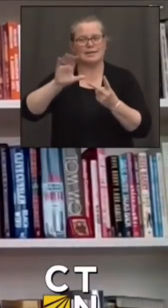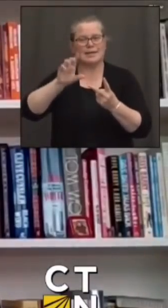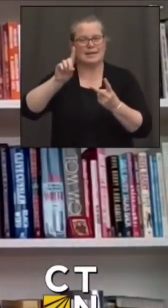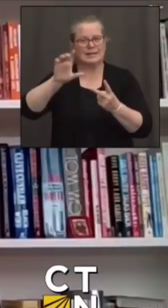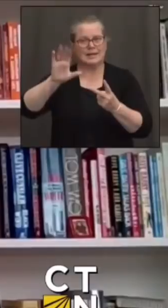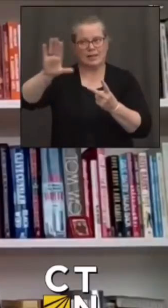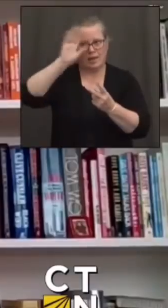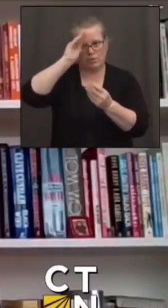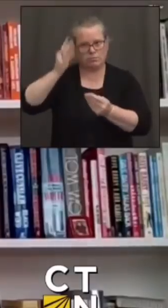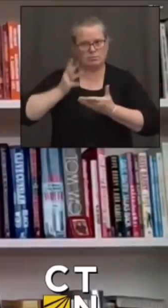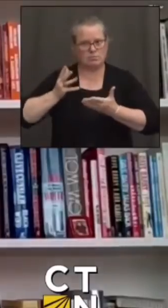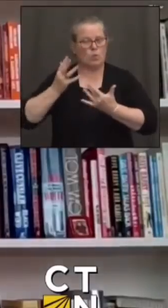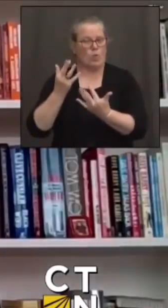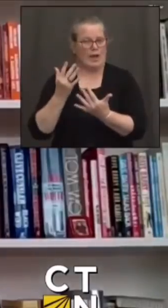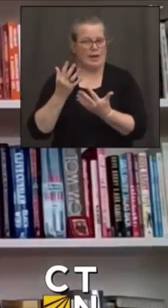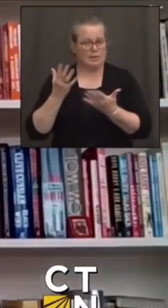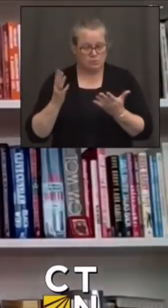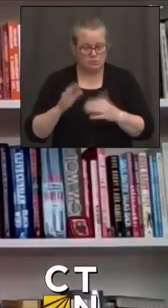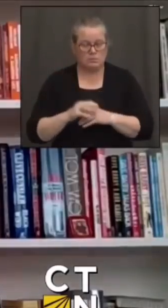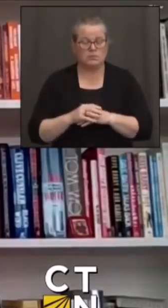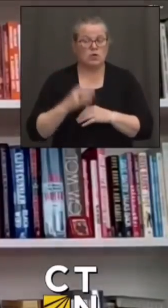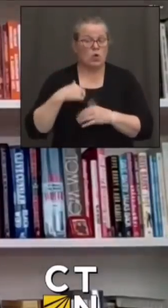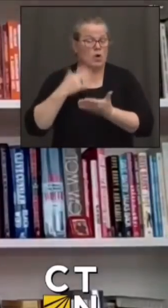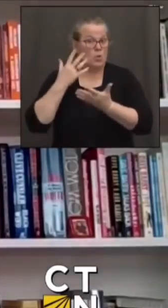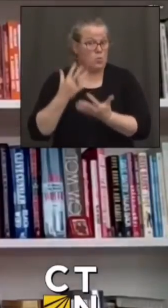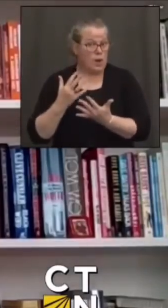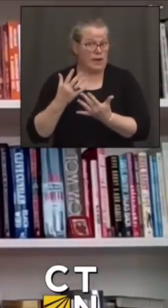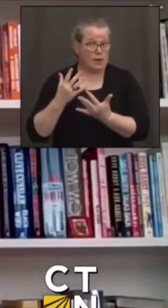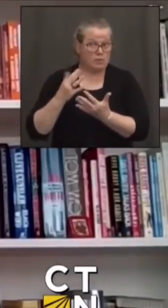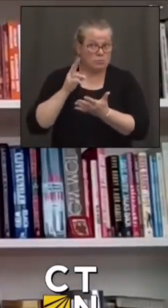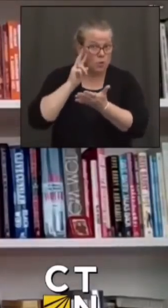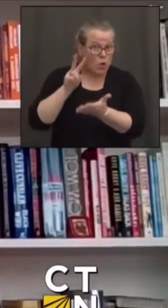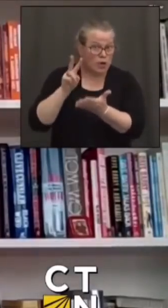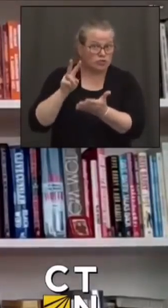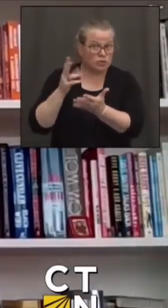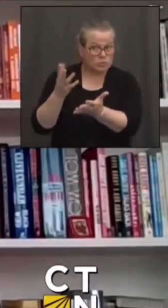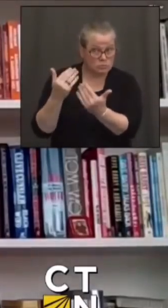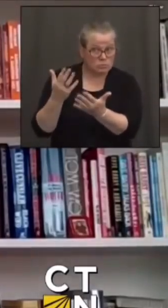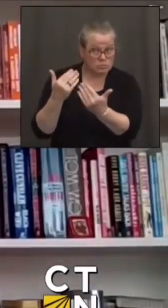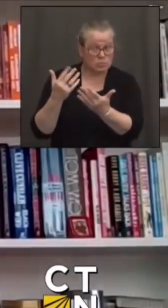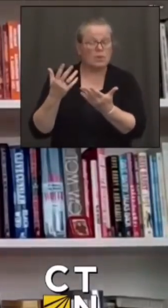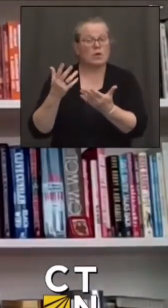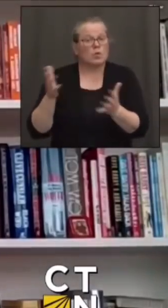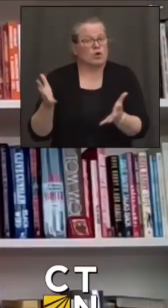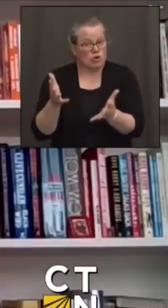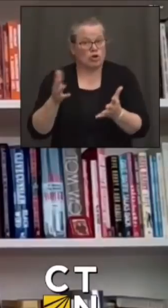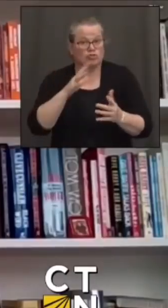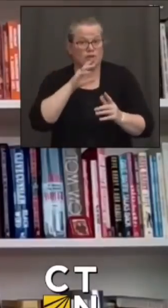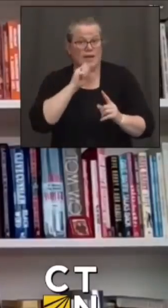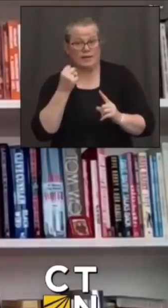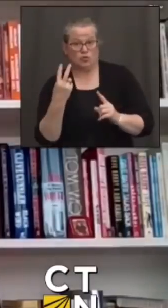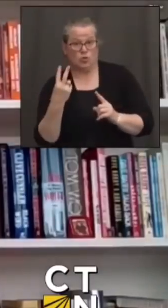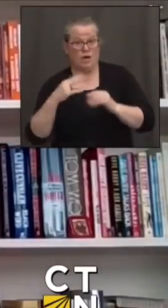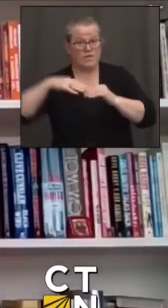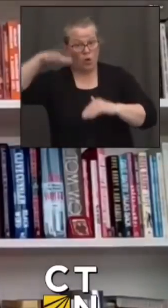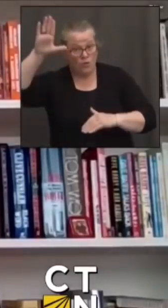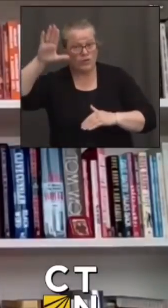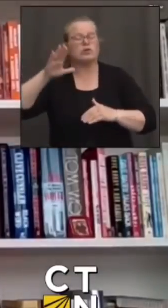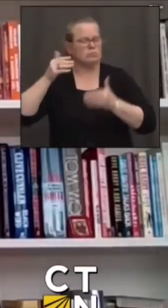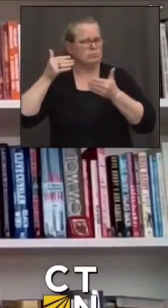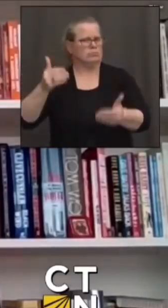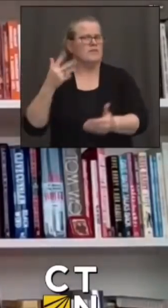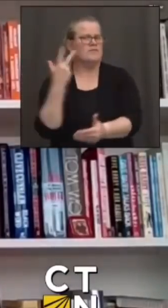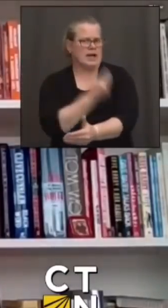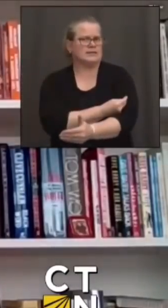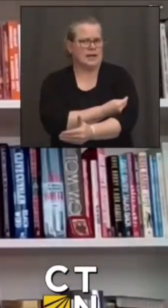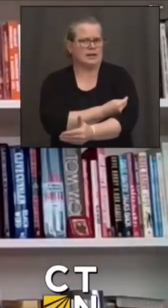So we are watching and waiting and encouraging the 12 and older to go ahead and get vaccinated.